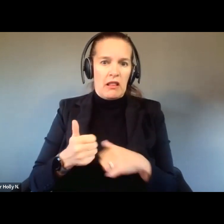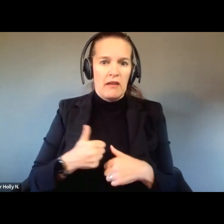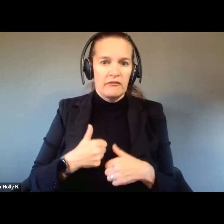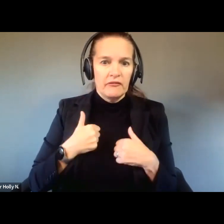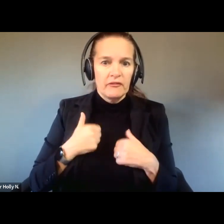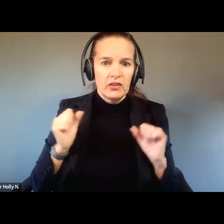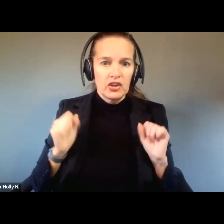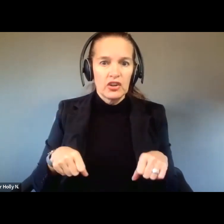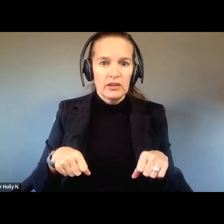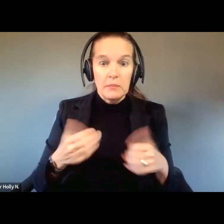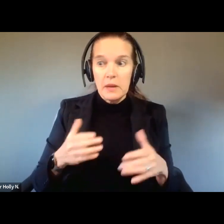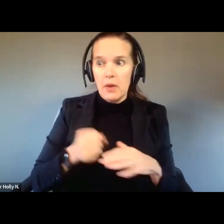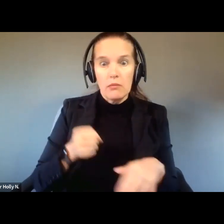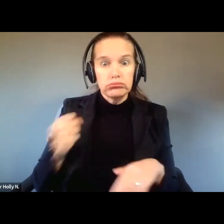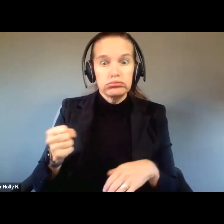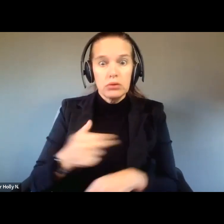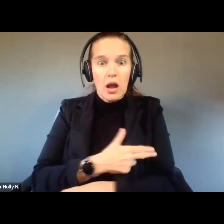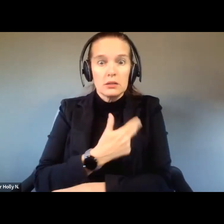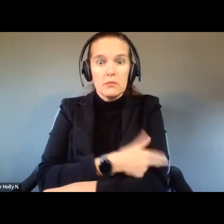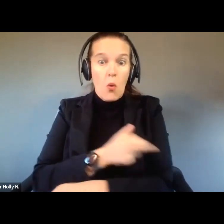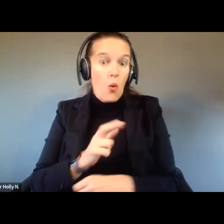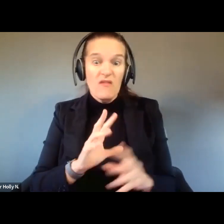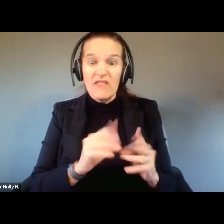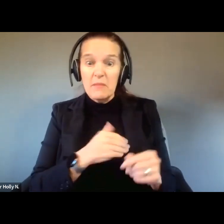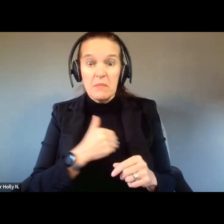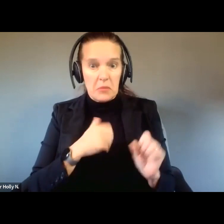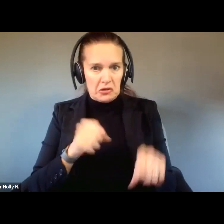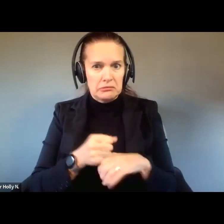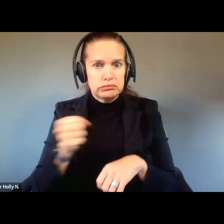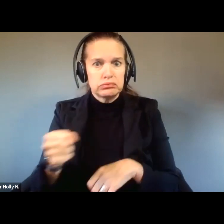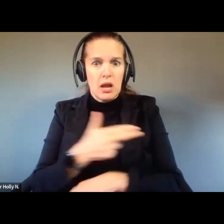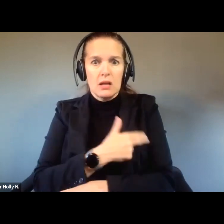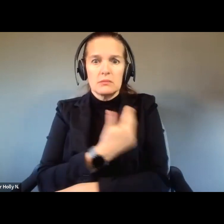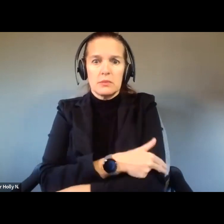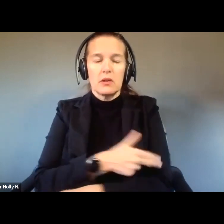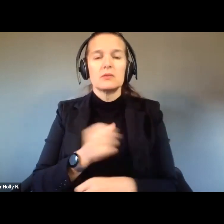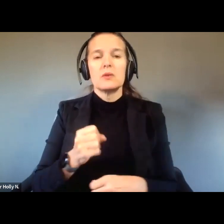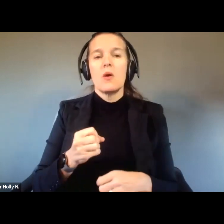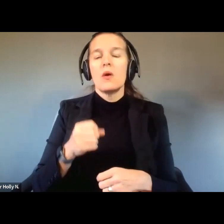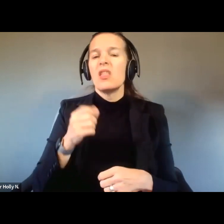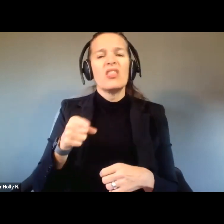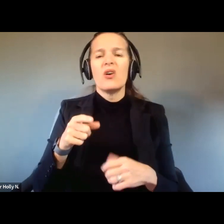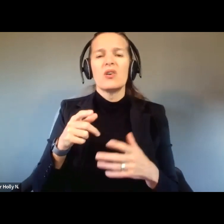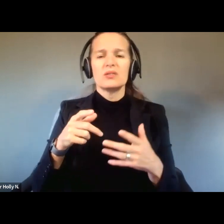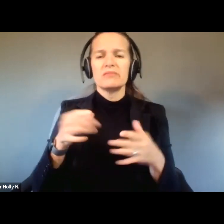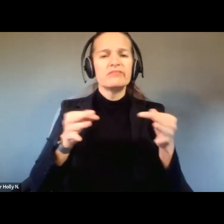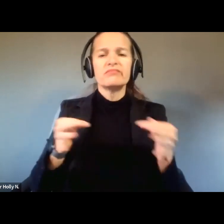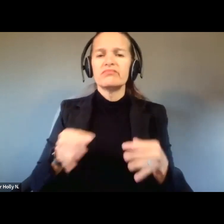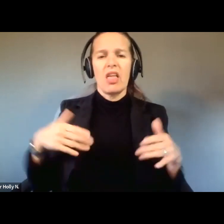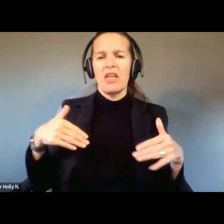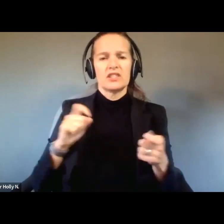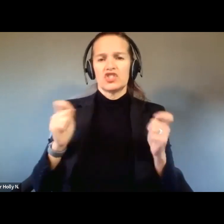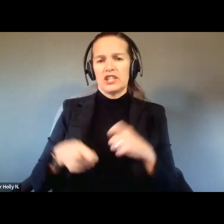you in the hospital or a family member in the hospital. These guidelines have not changed since the beginning of the